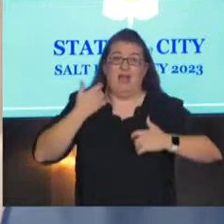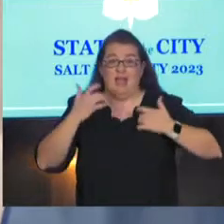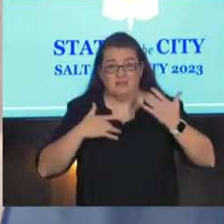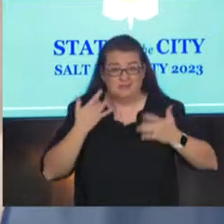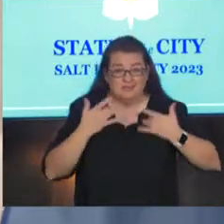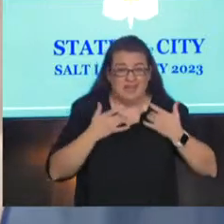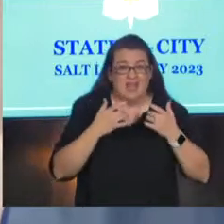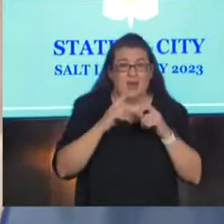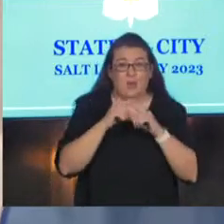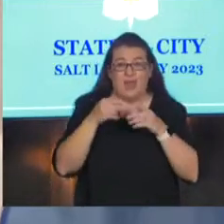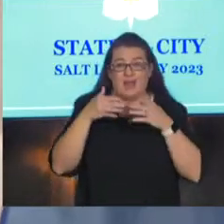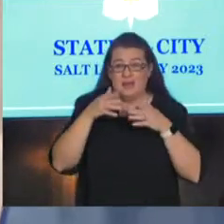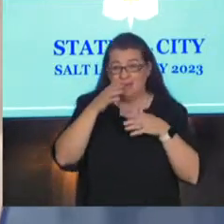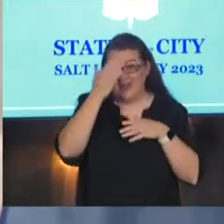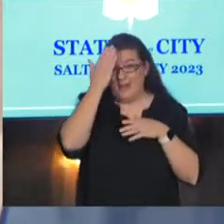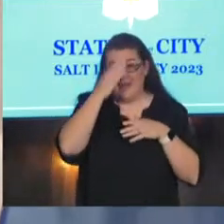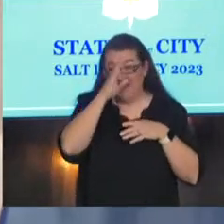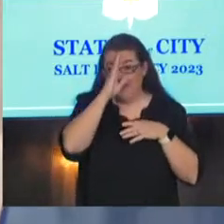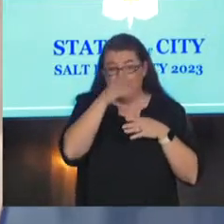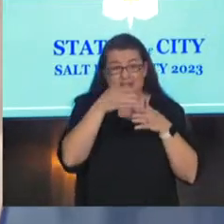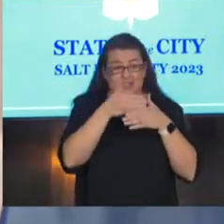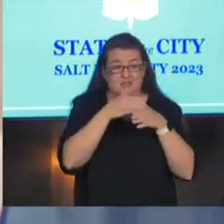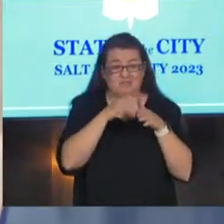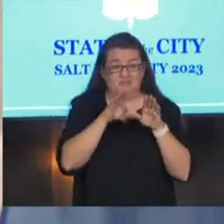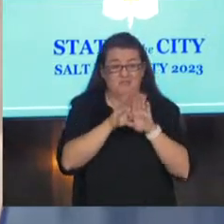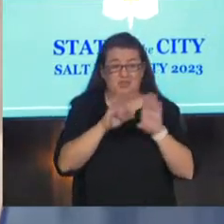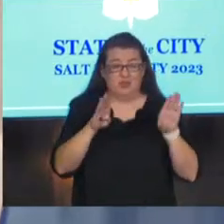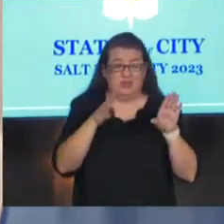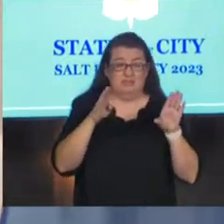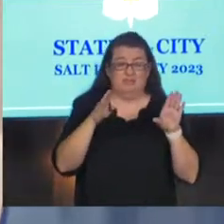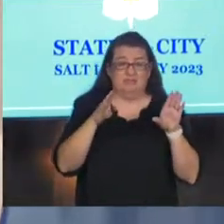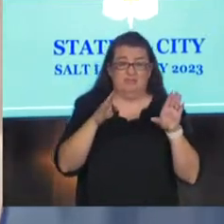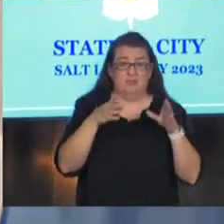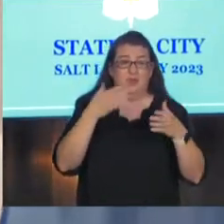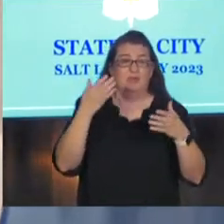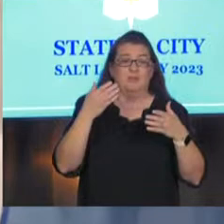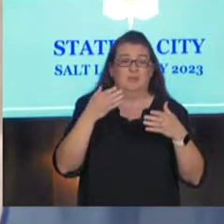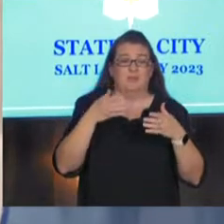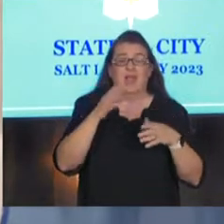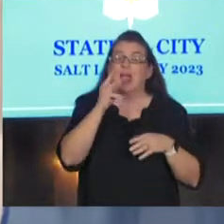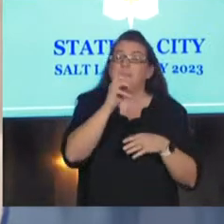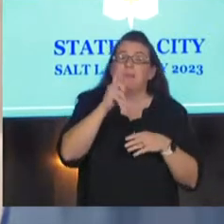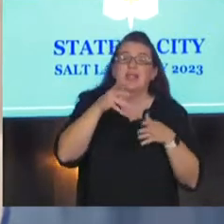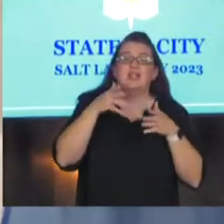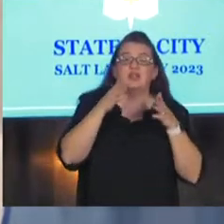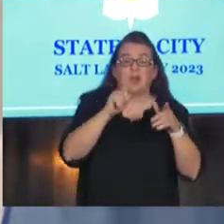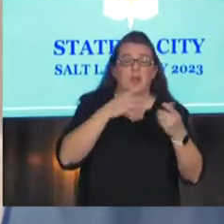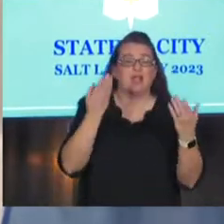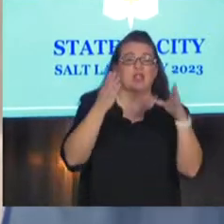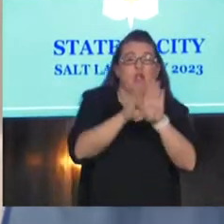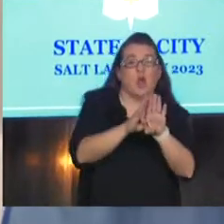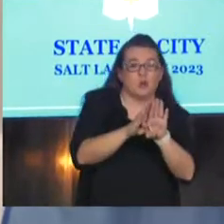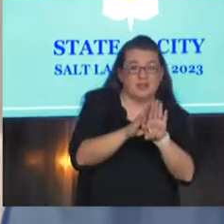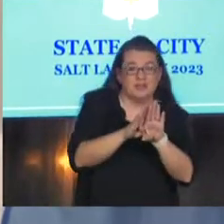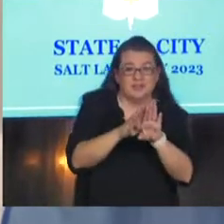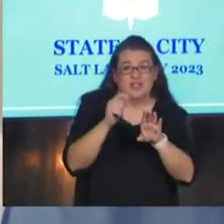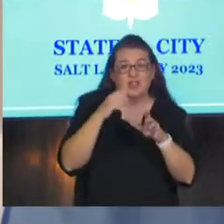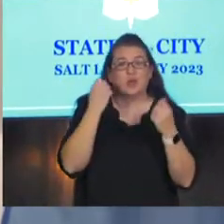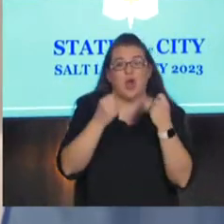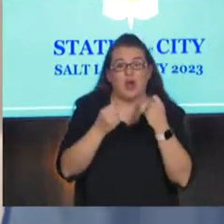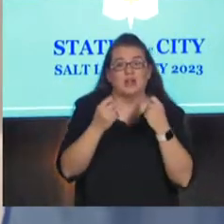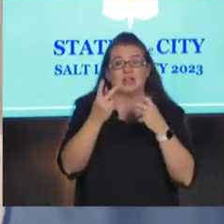cars? Hundreds of people in the street on their way for a pint at the Beer Hive or dinner at Eva's or a show at the Gallivan